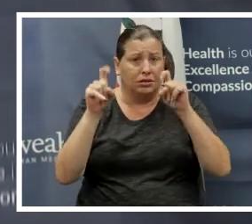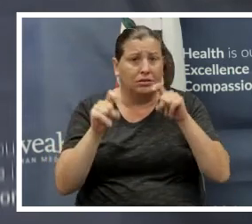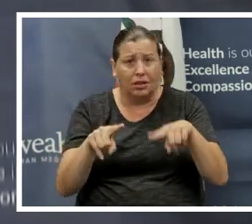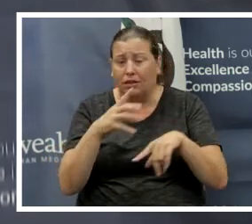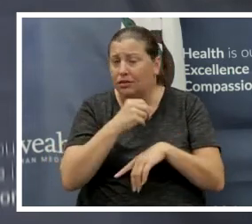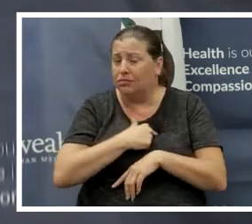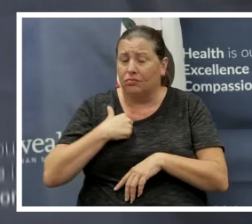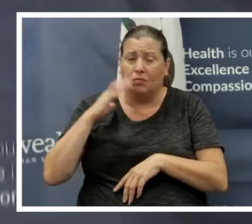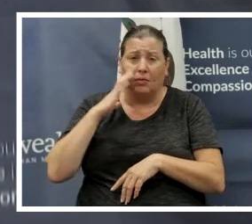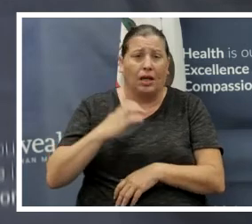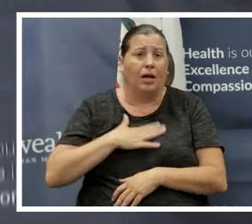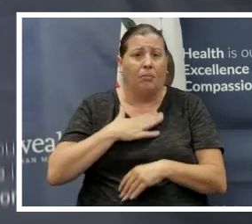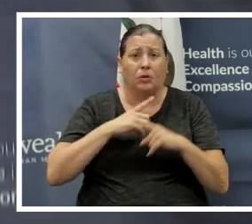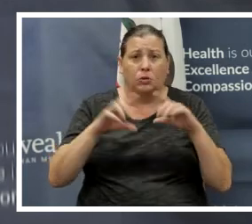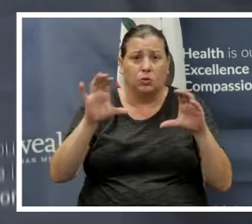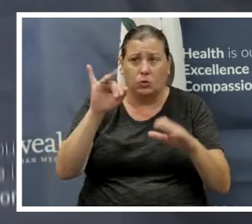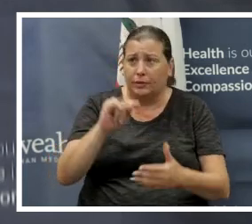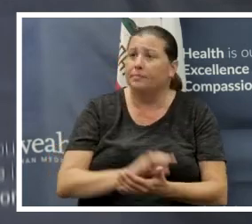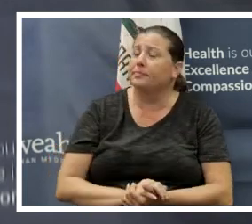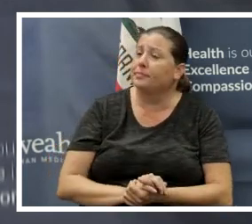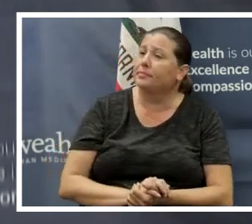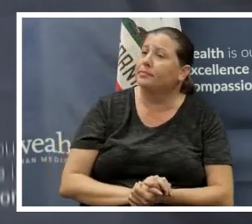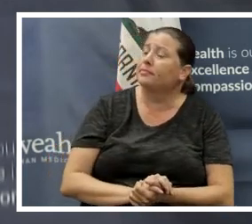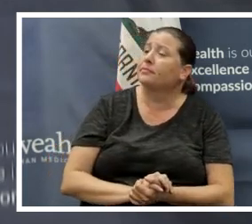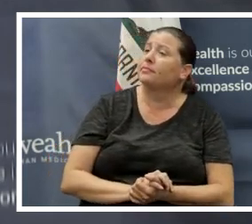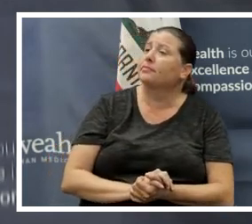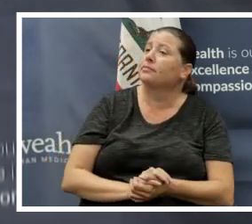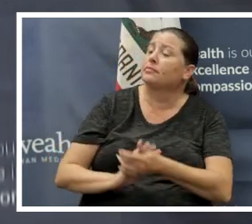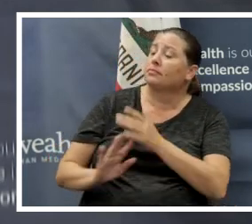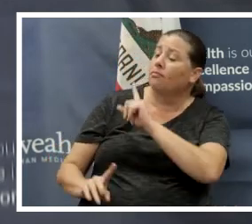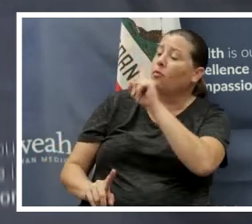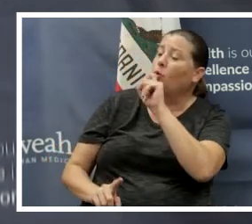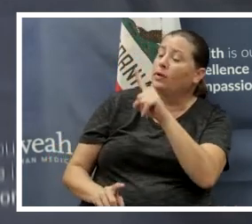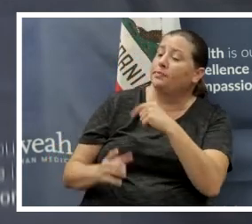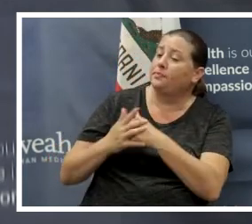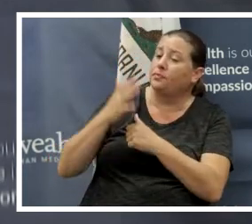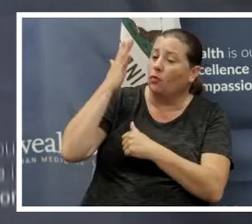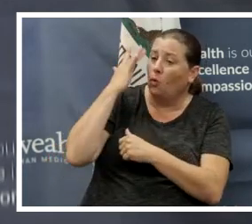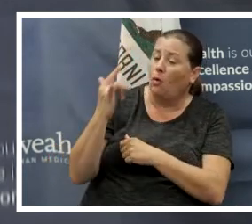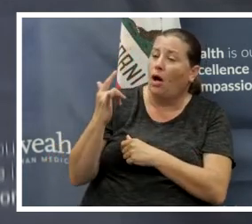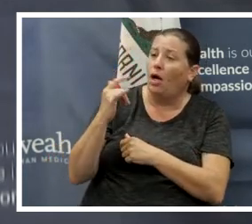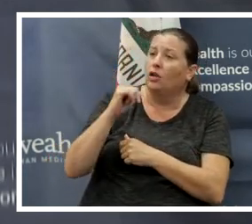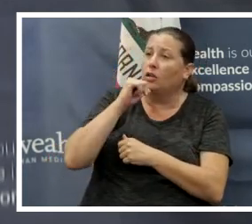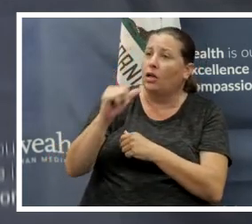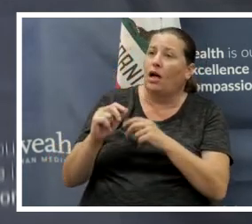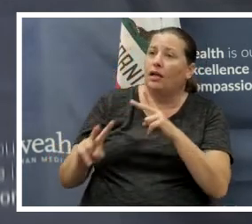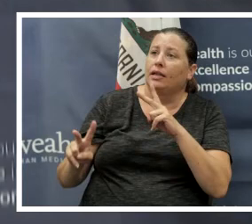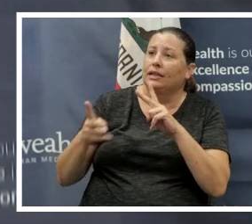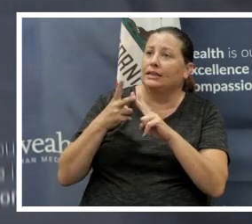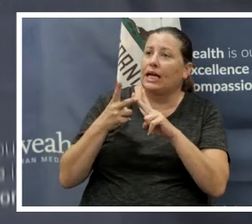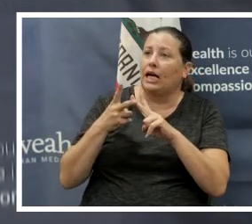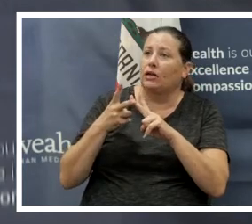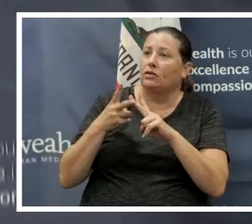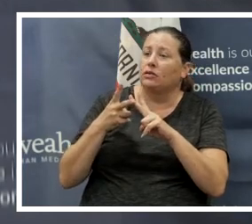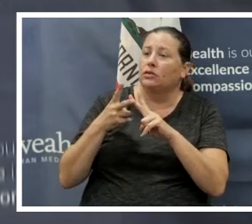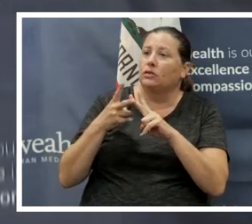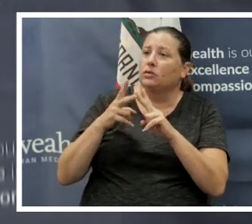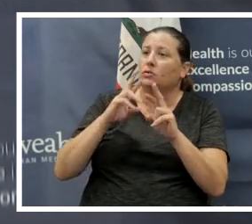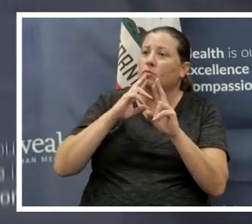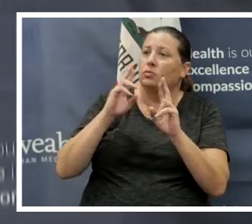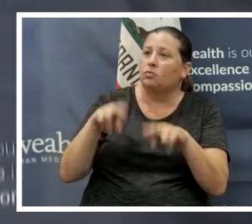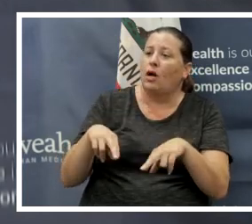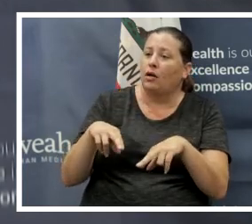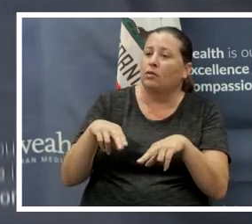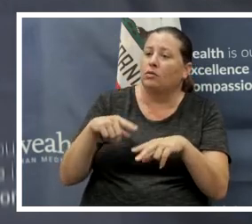we'll be happy to do it. Okay, so the question is this: why aren't the second rounders being reported they get COVID not long after